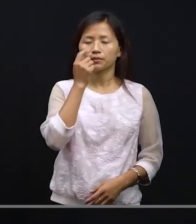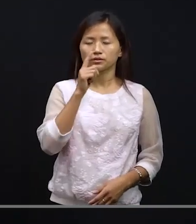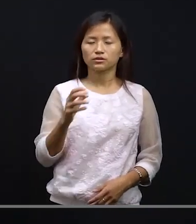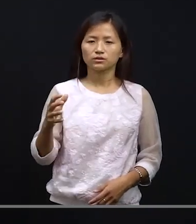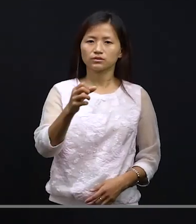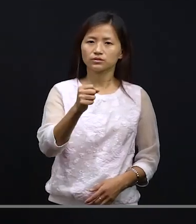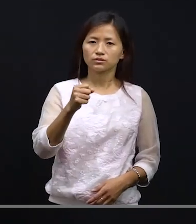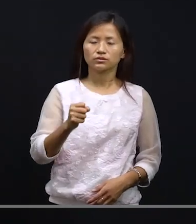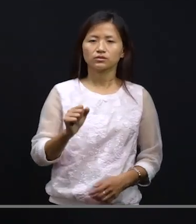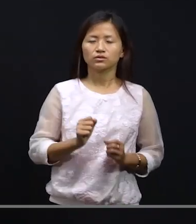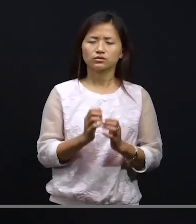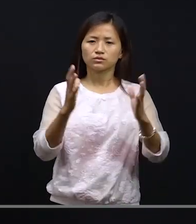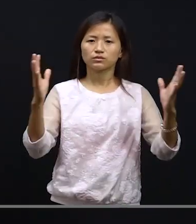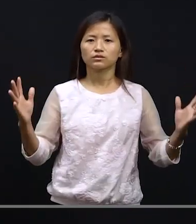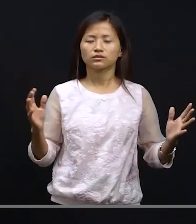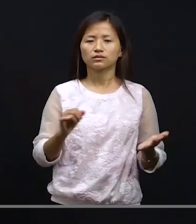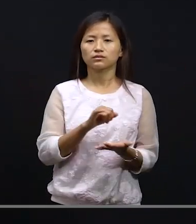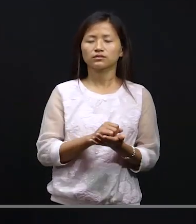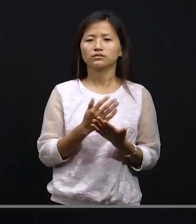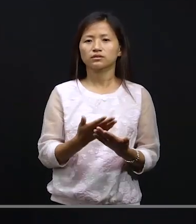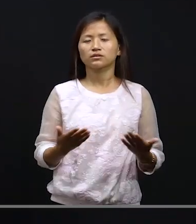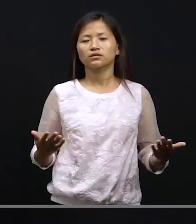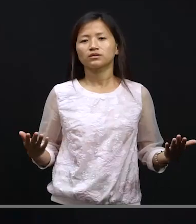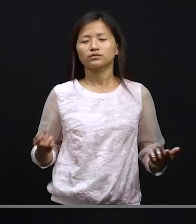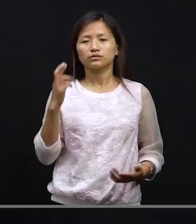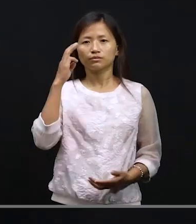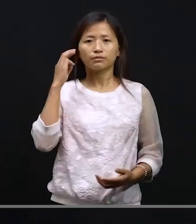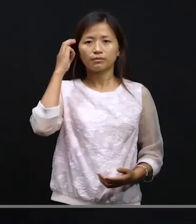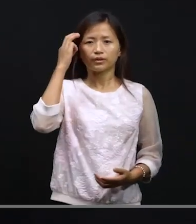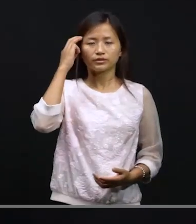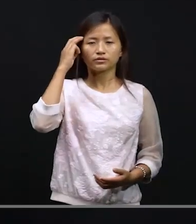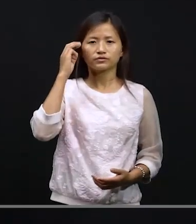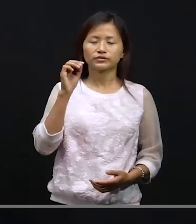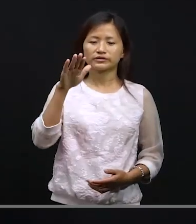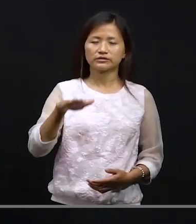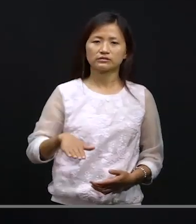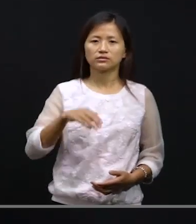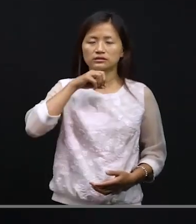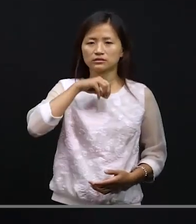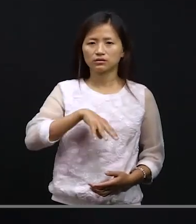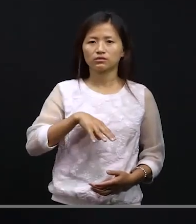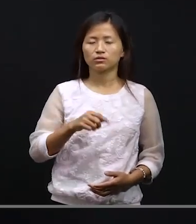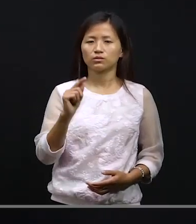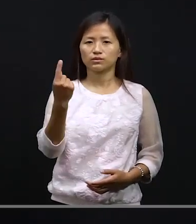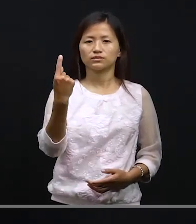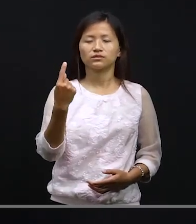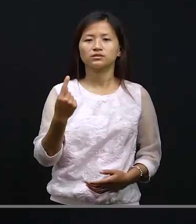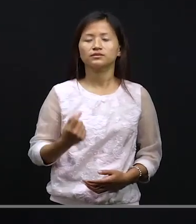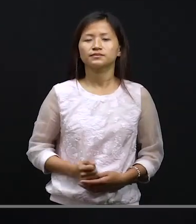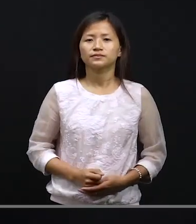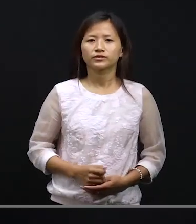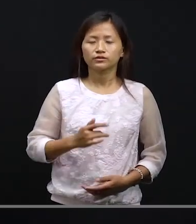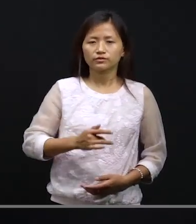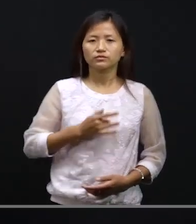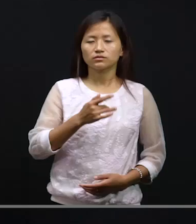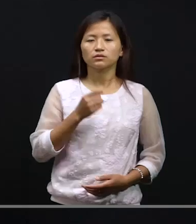so much. These are the things that always comes to the mind of a teenager. I'm repeating, it will always come to you. You will